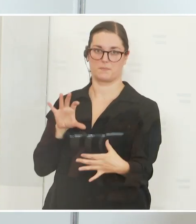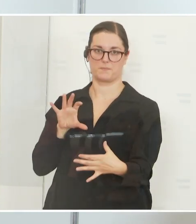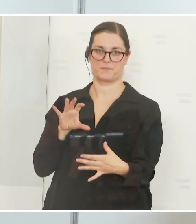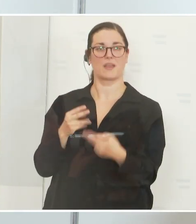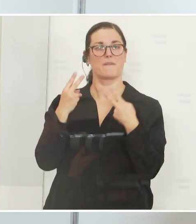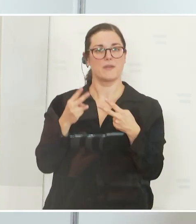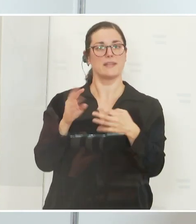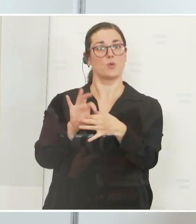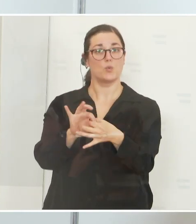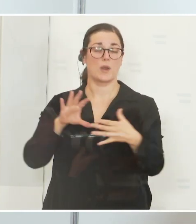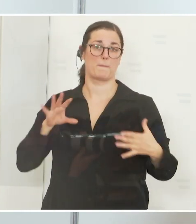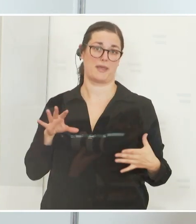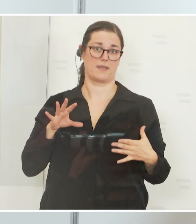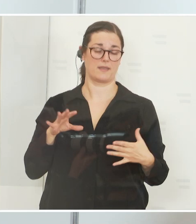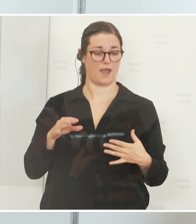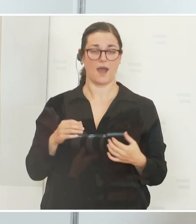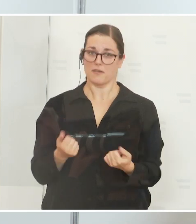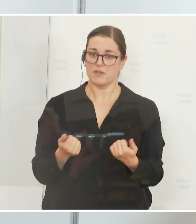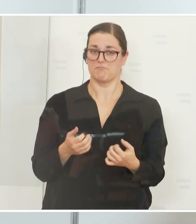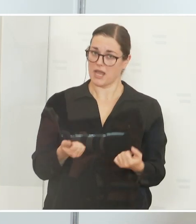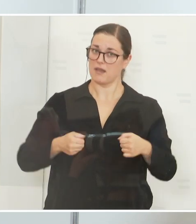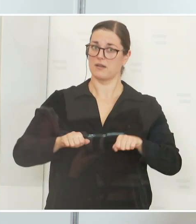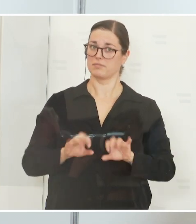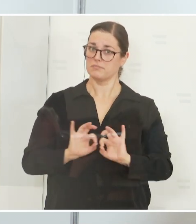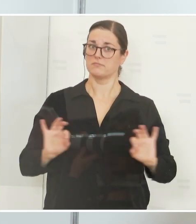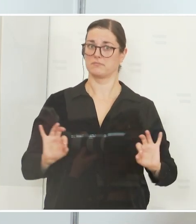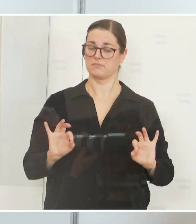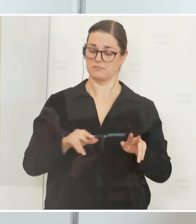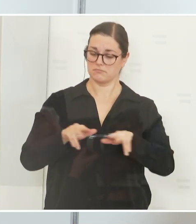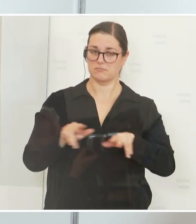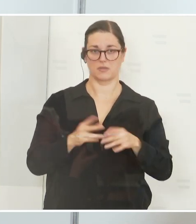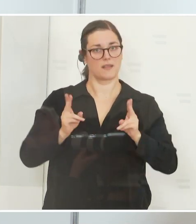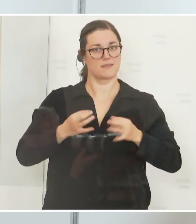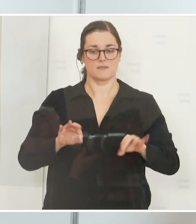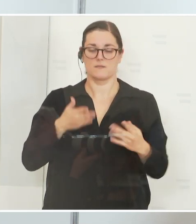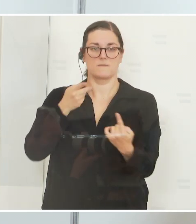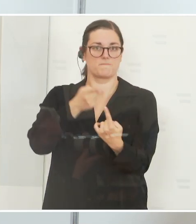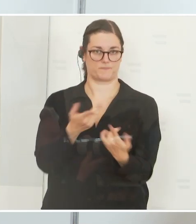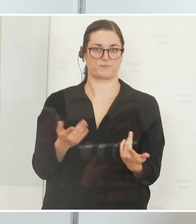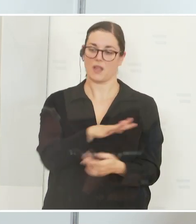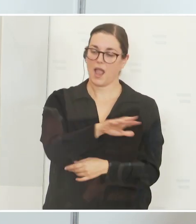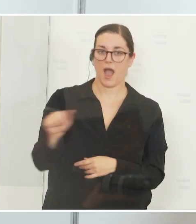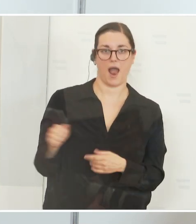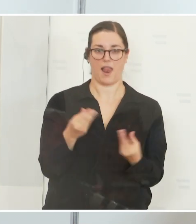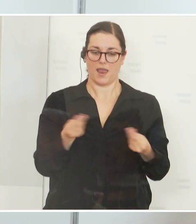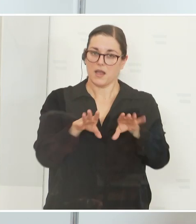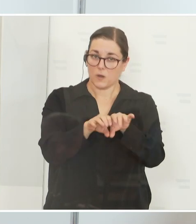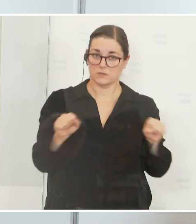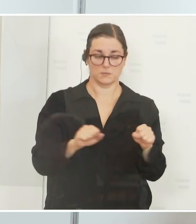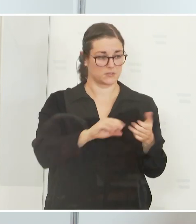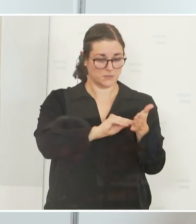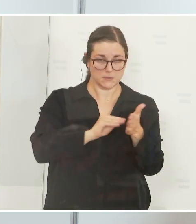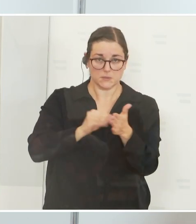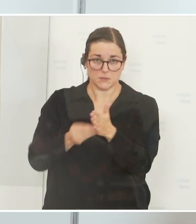and sovereignty of Belarus cannot be traded or undermined. All deals signed by illegitimate ruler cannot